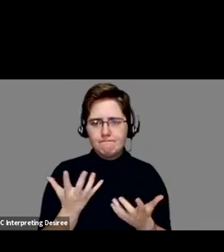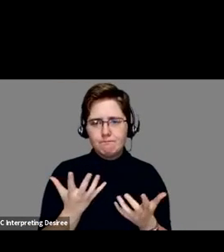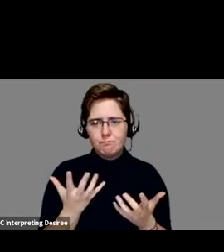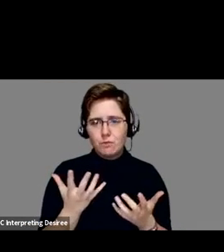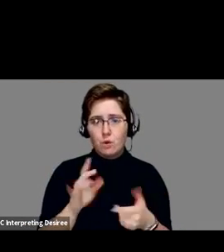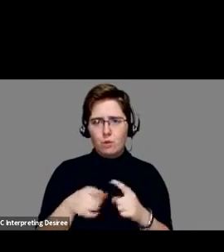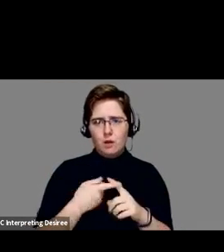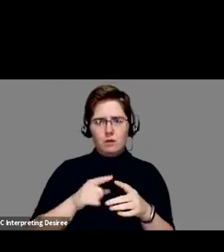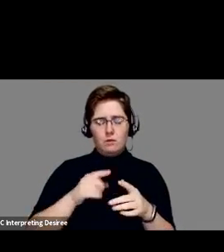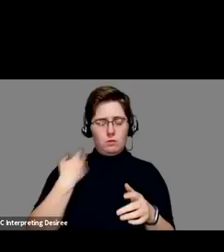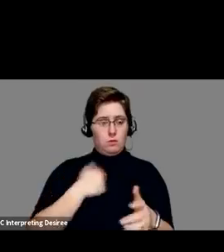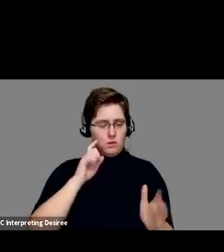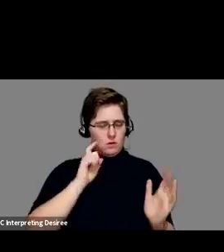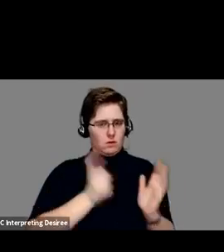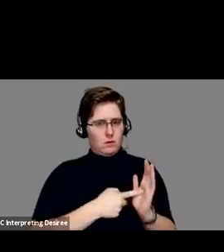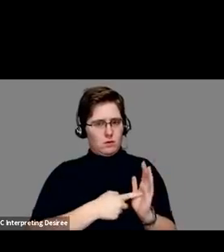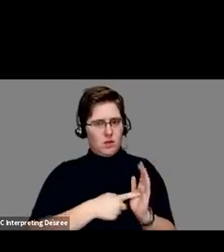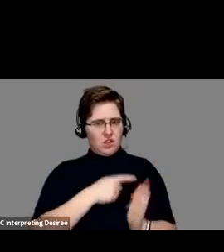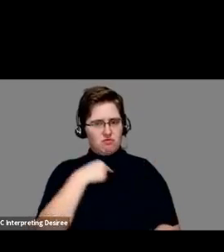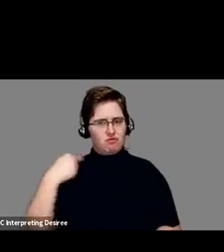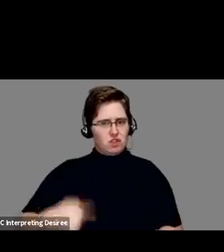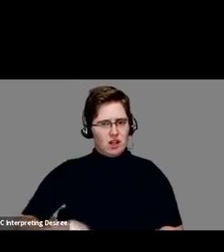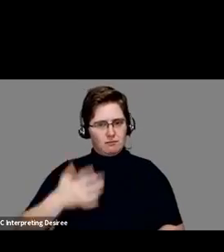outbreak had been identified in China,